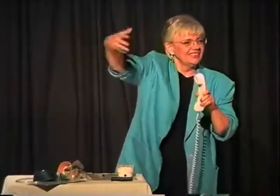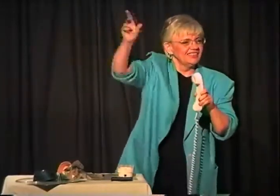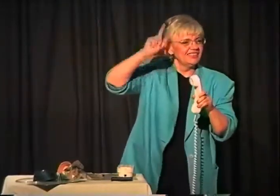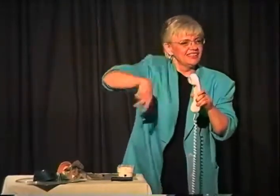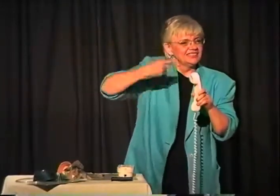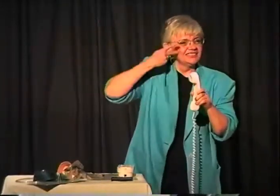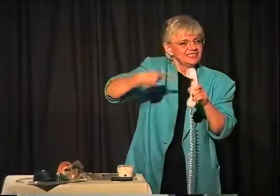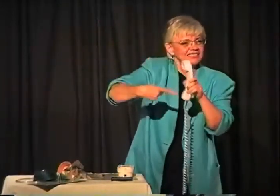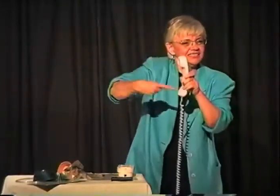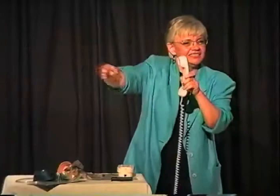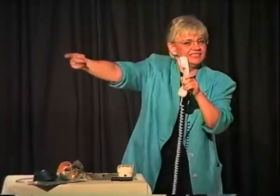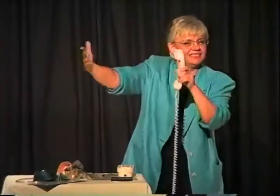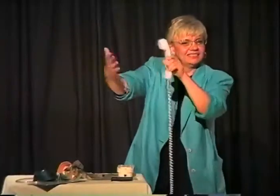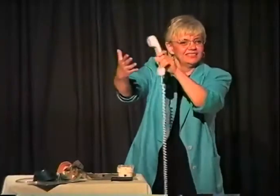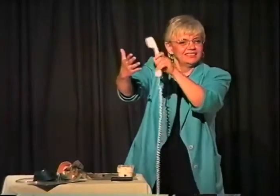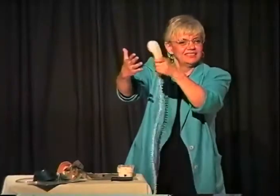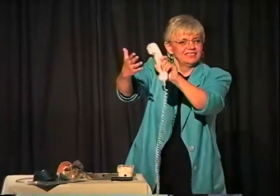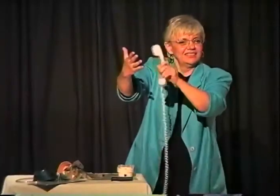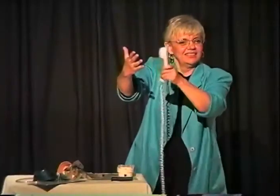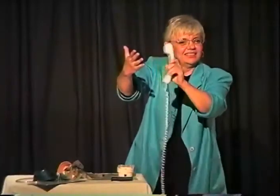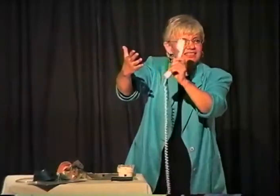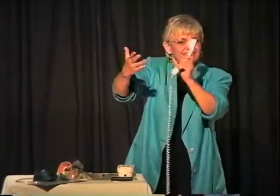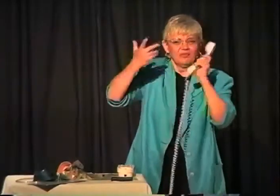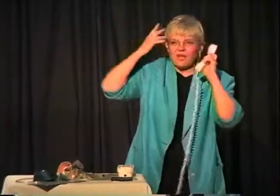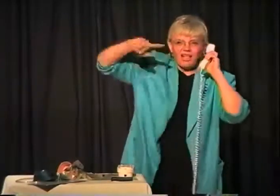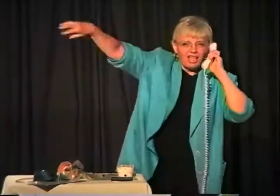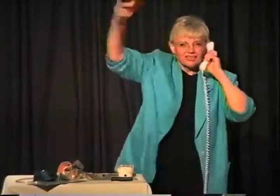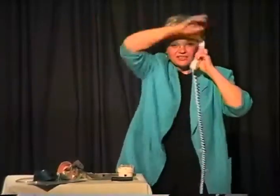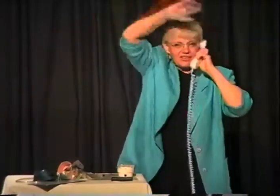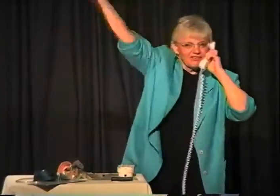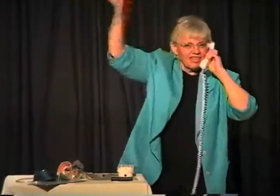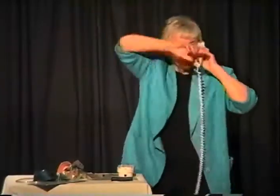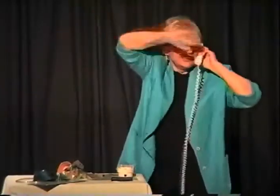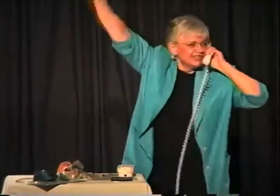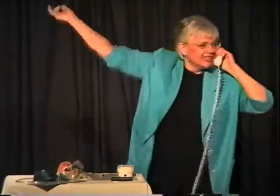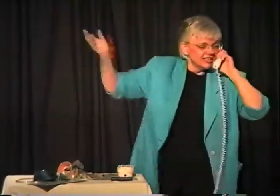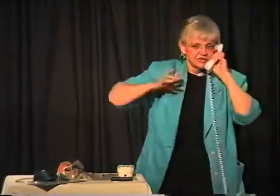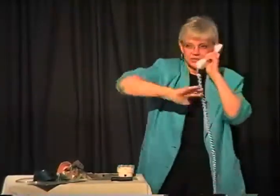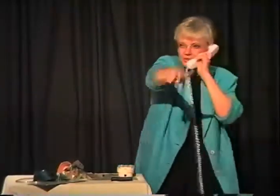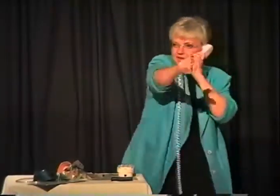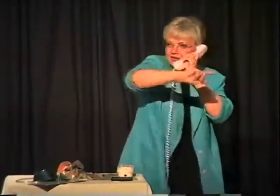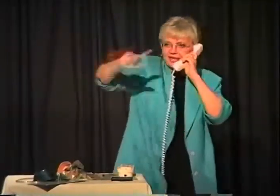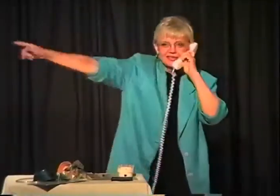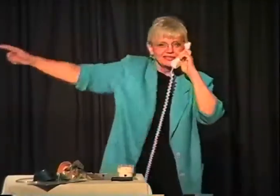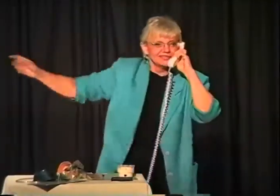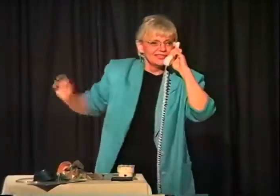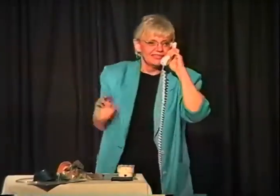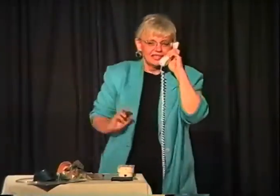about? Do you think the person on the other line, end of the line, can actually see what you're doing, pointing and waving around?